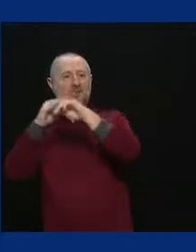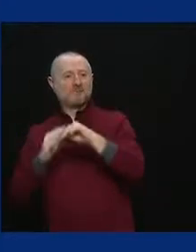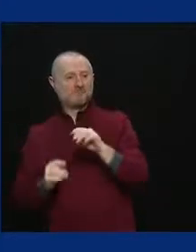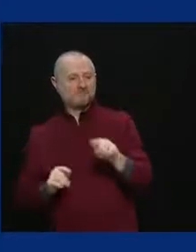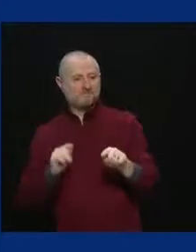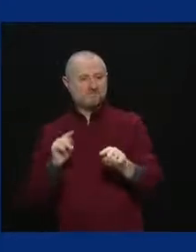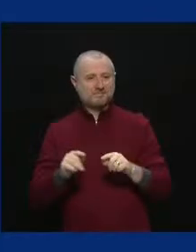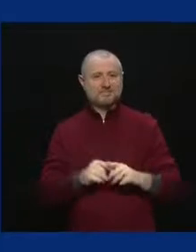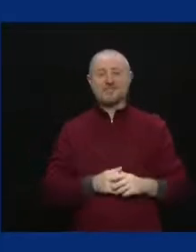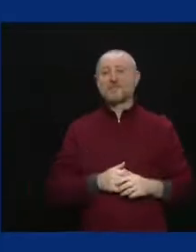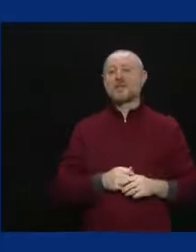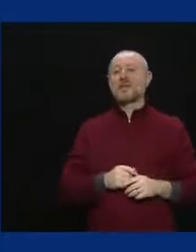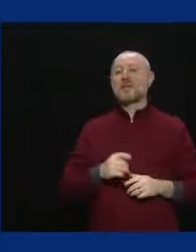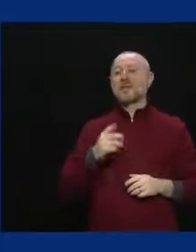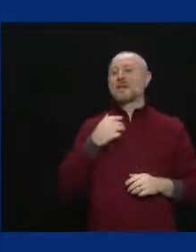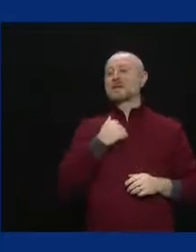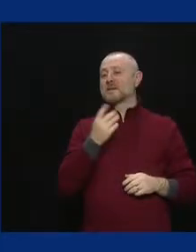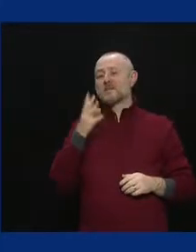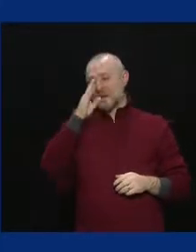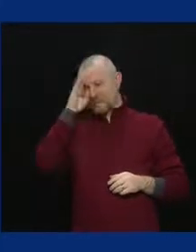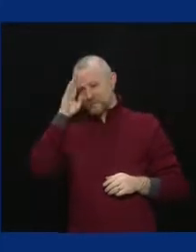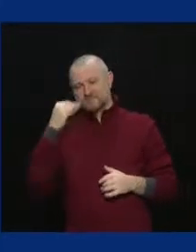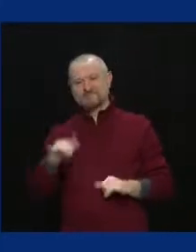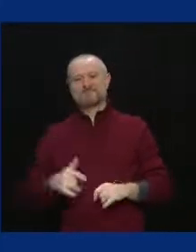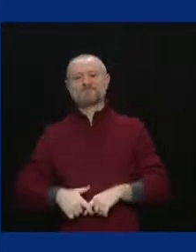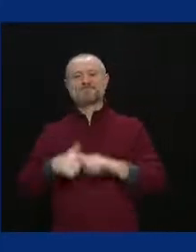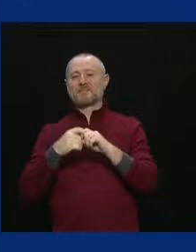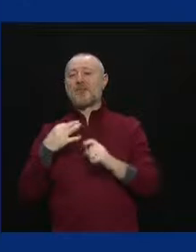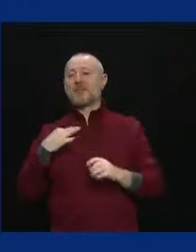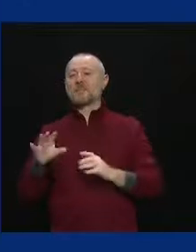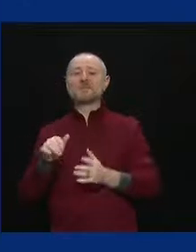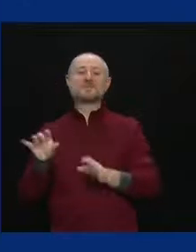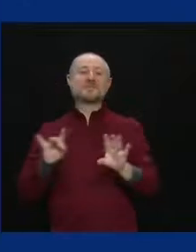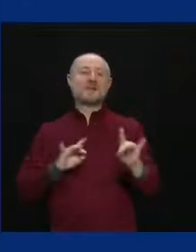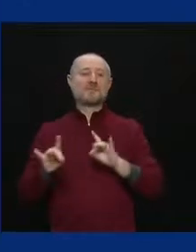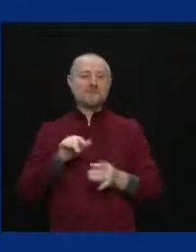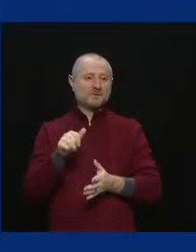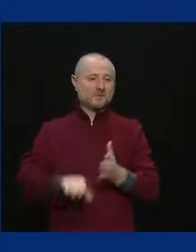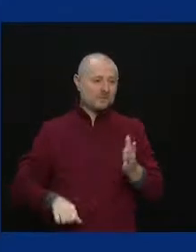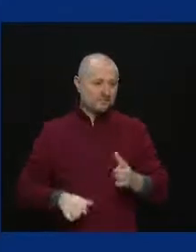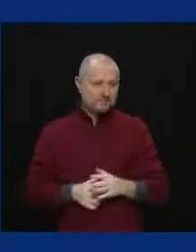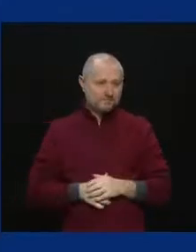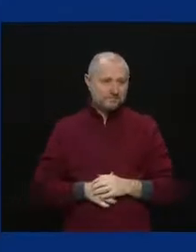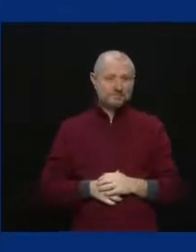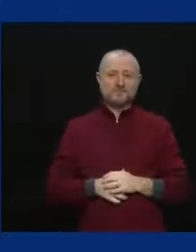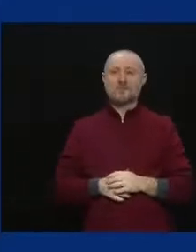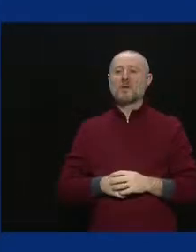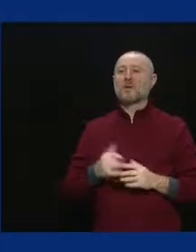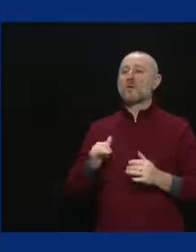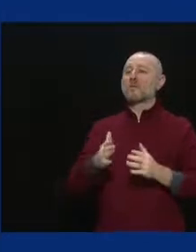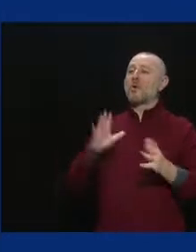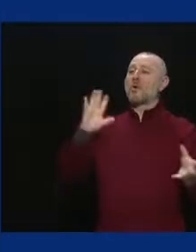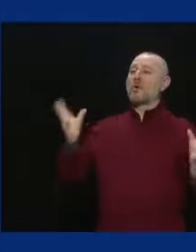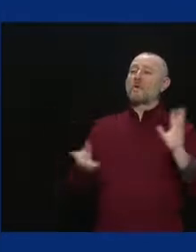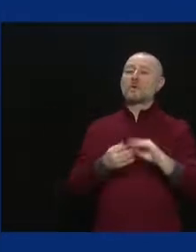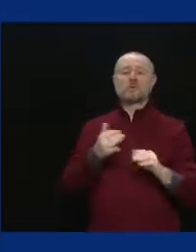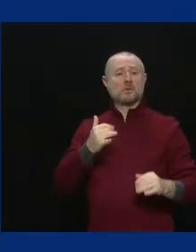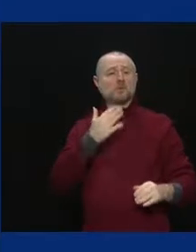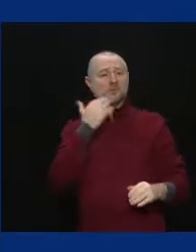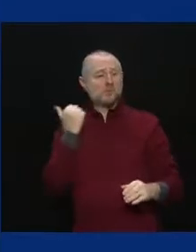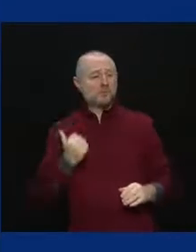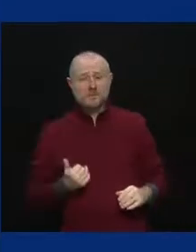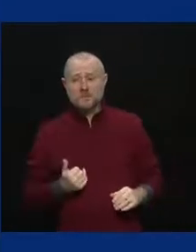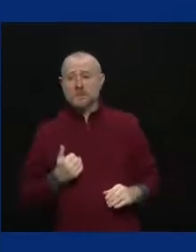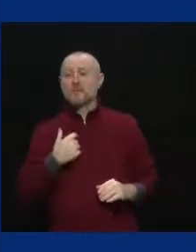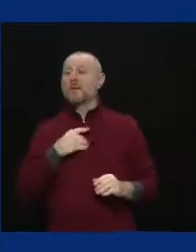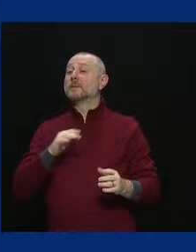Many of them still cannot do elective surgeries because we need that capacity, so we're doing well overall statewide. And another issue that we